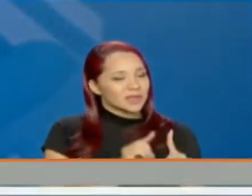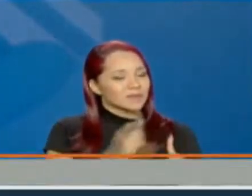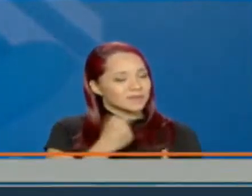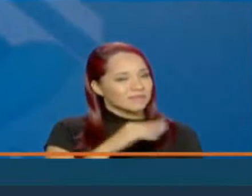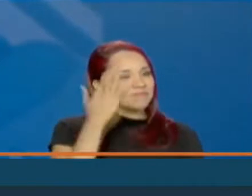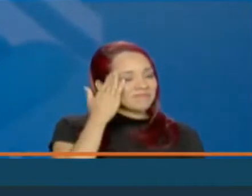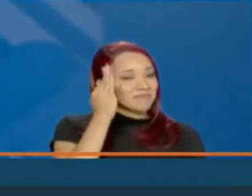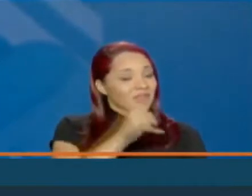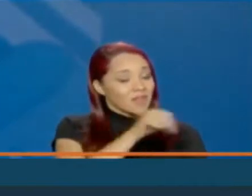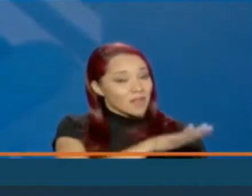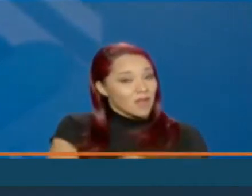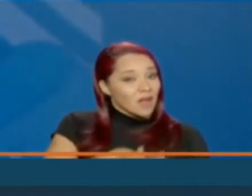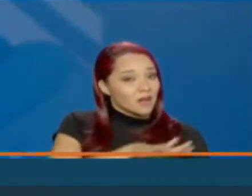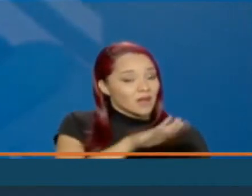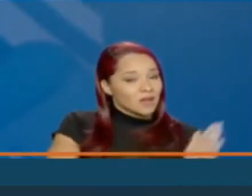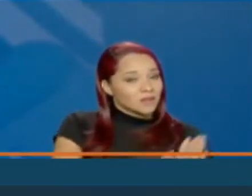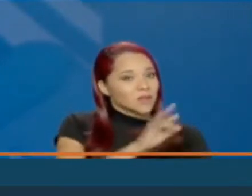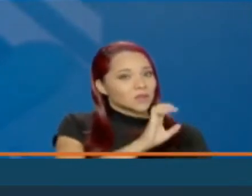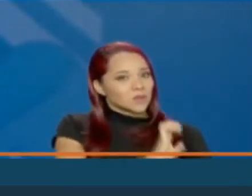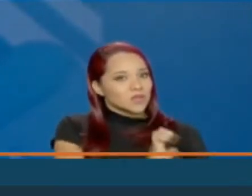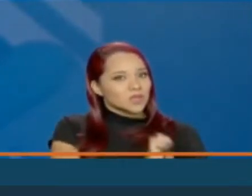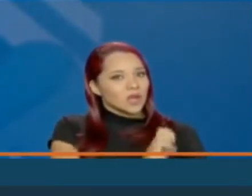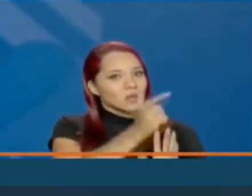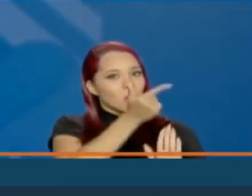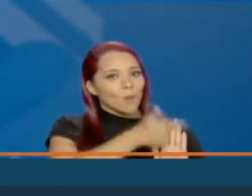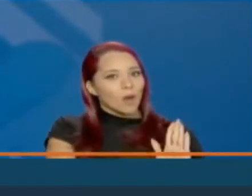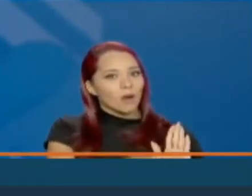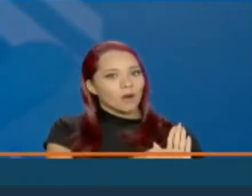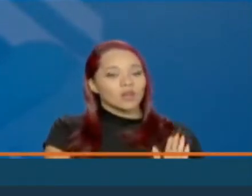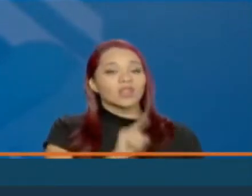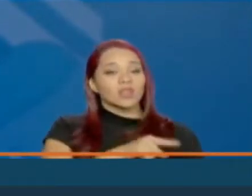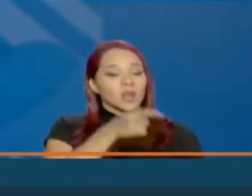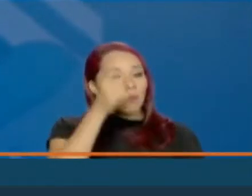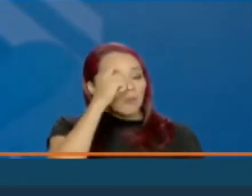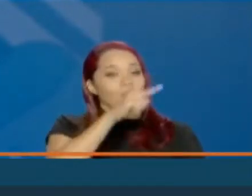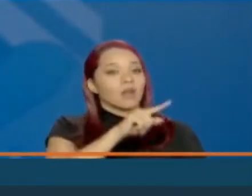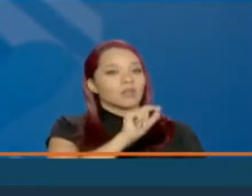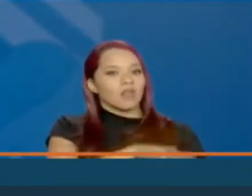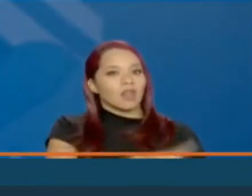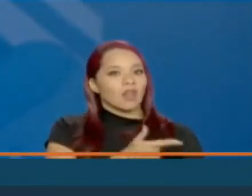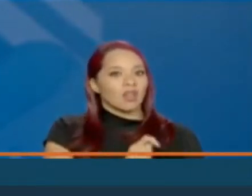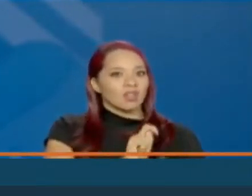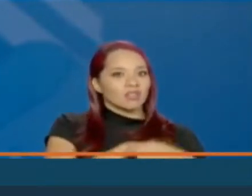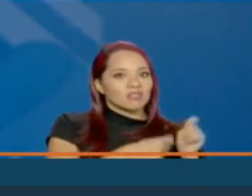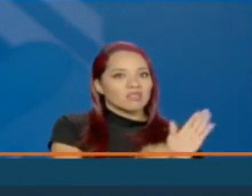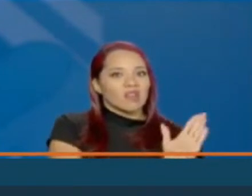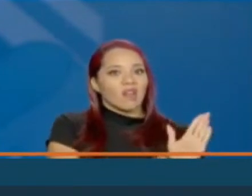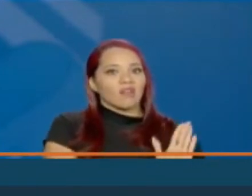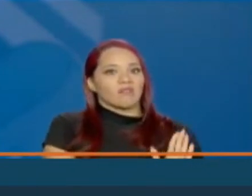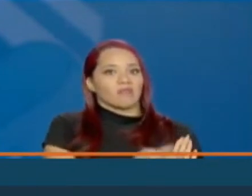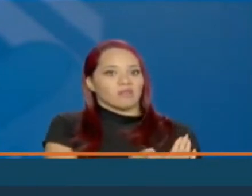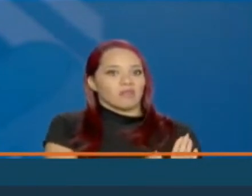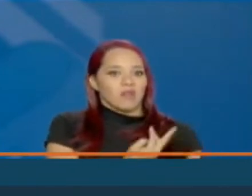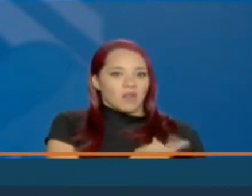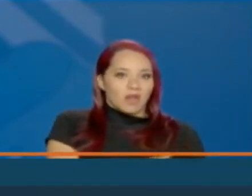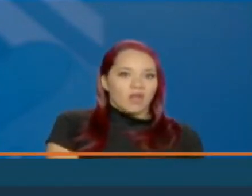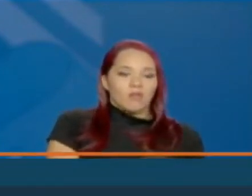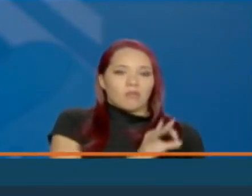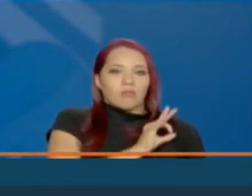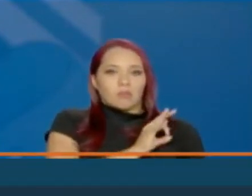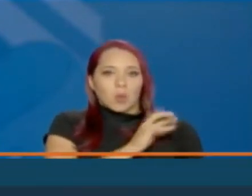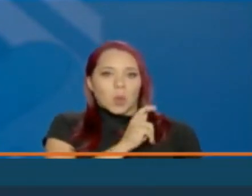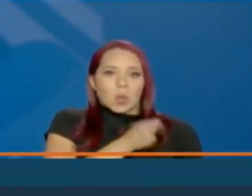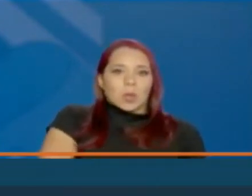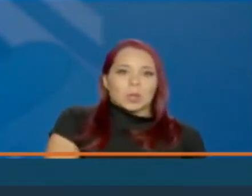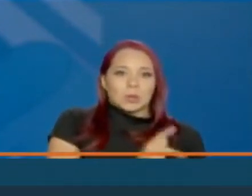There, we have to understand that these are areas that the state is often absent from, where drug trade and militia rules. How